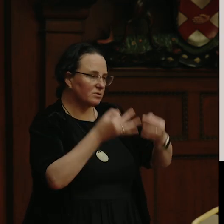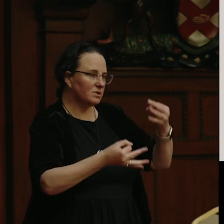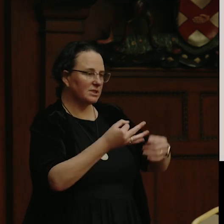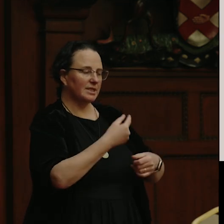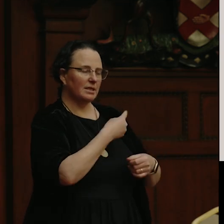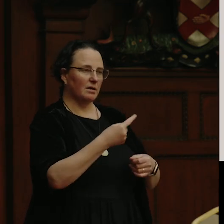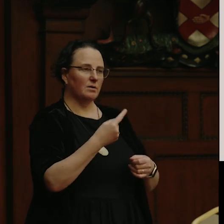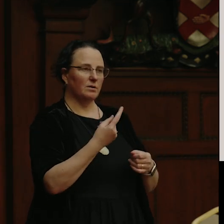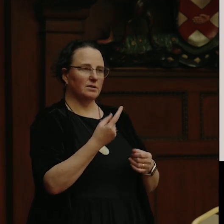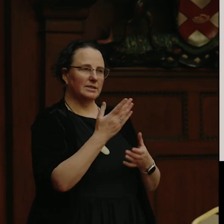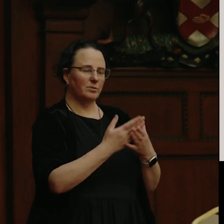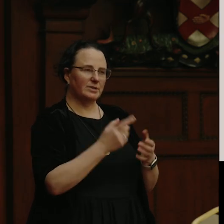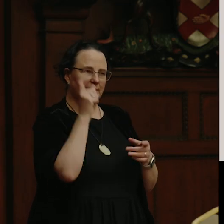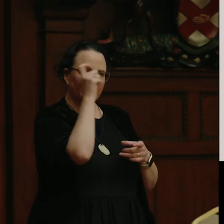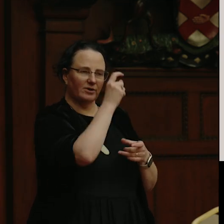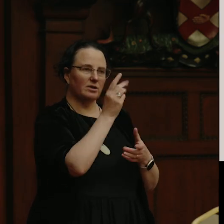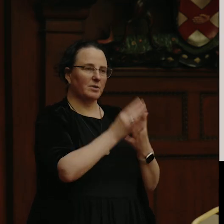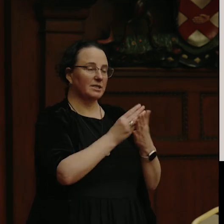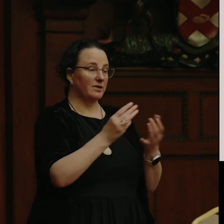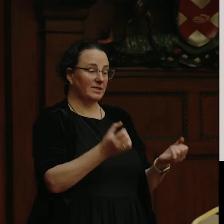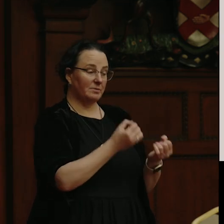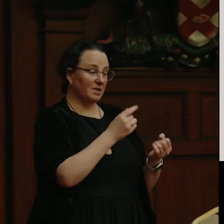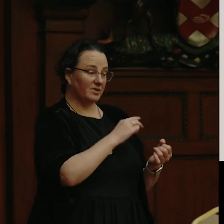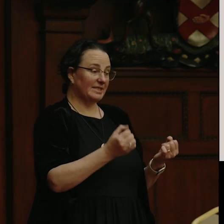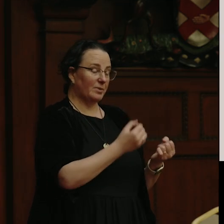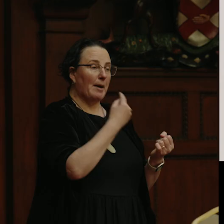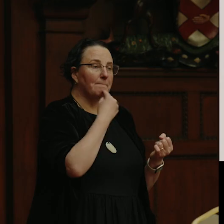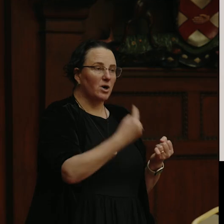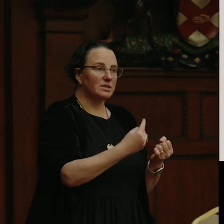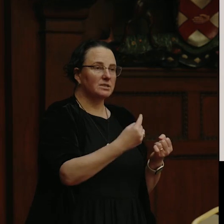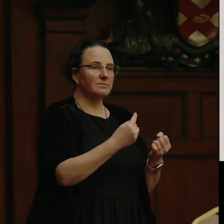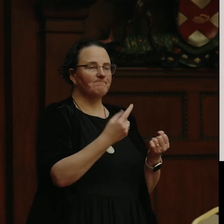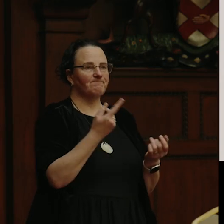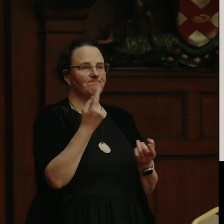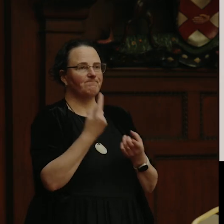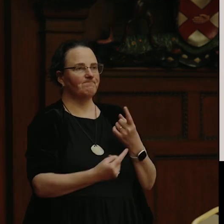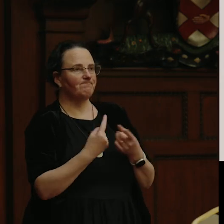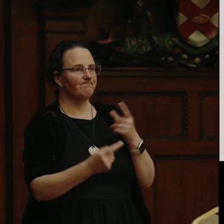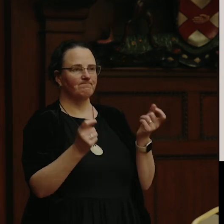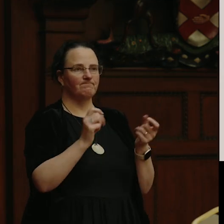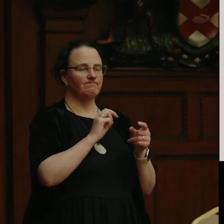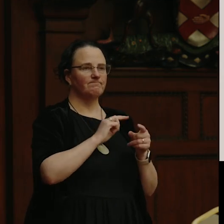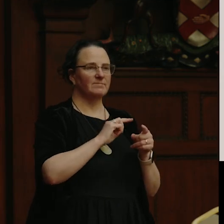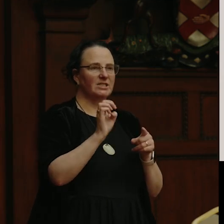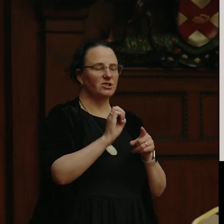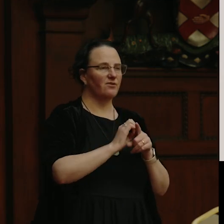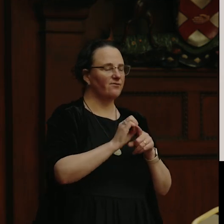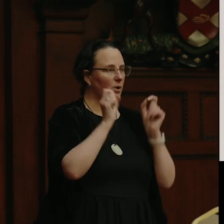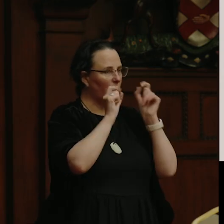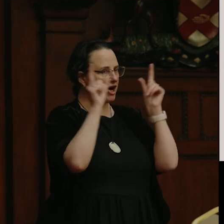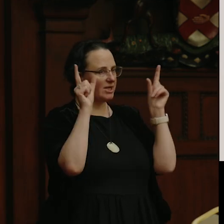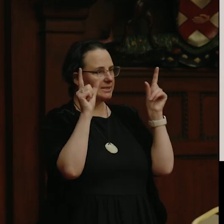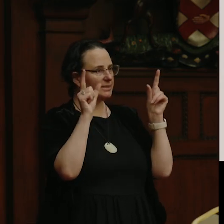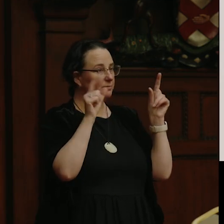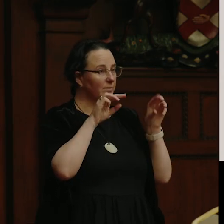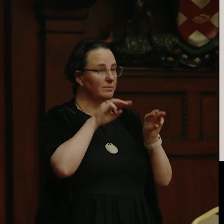parts of the symptoms aren't necessarily the symptoms themselves, but it's poor awareness amongst healthcare professionals and the general